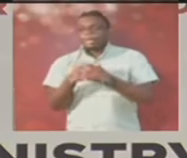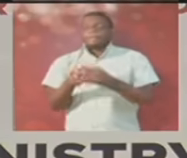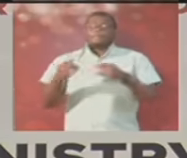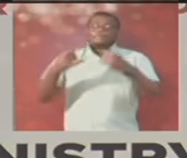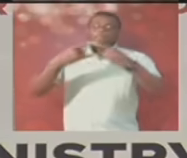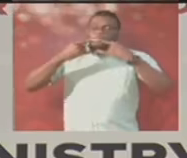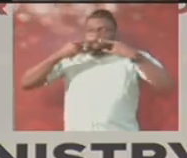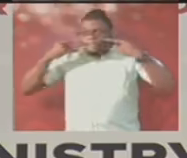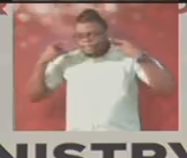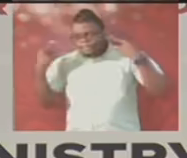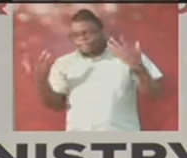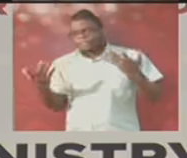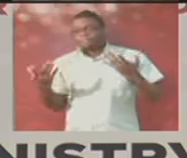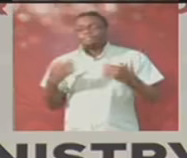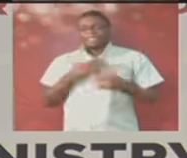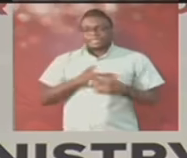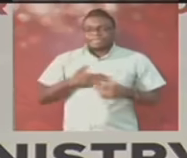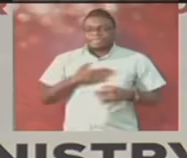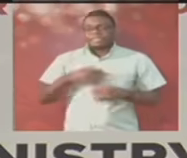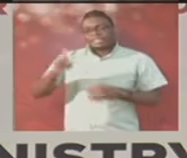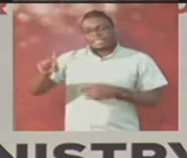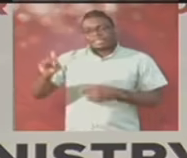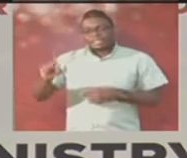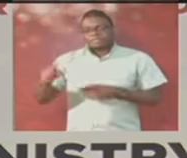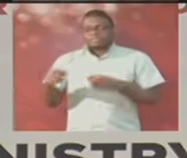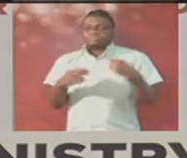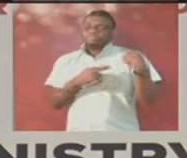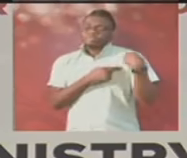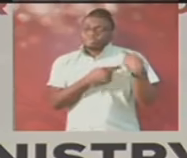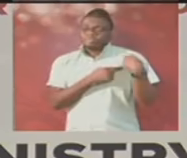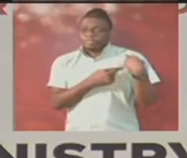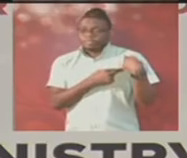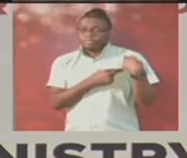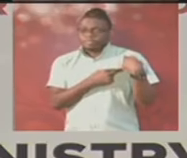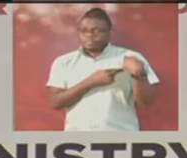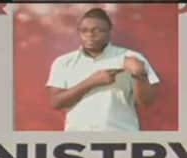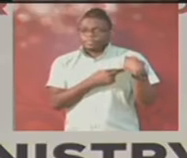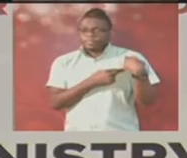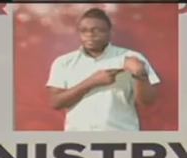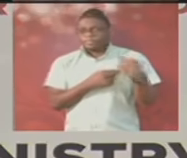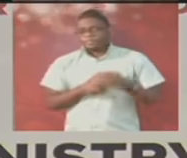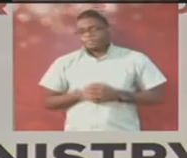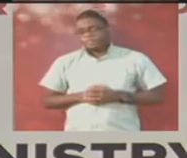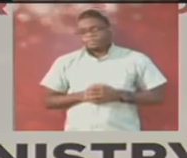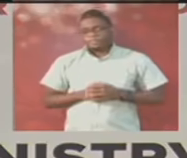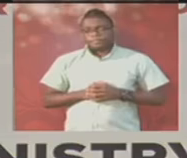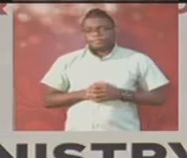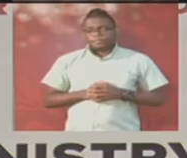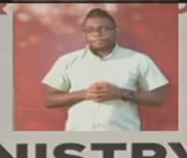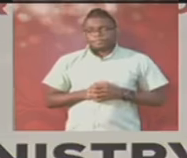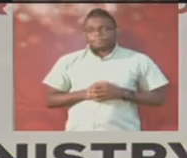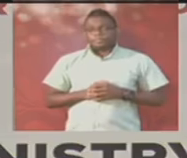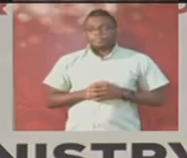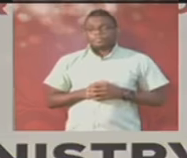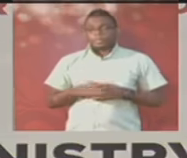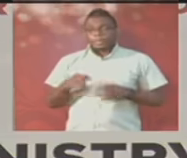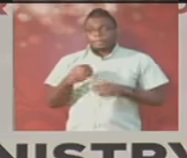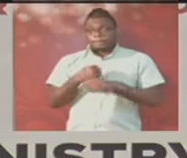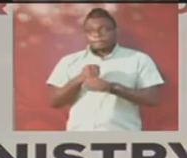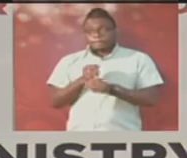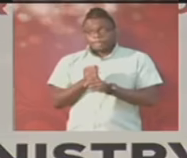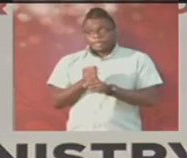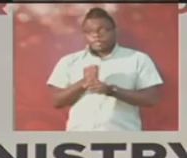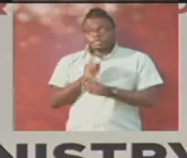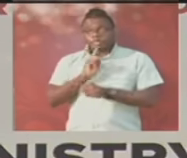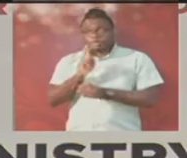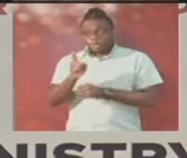population as we continue to wash our hands, watch our distance, and let's wear our masks properly.